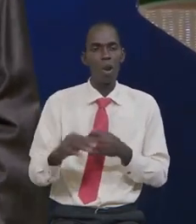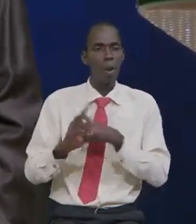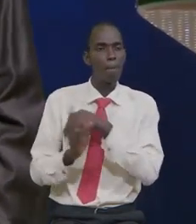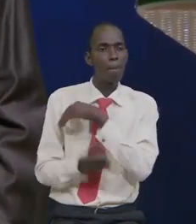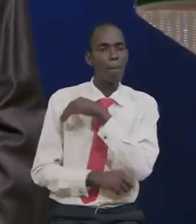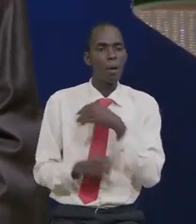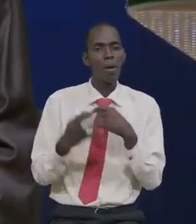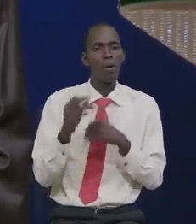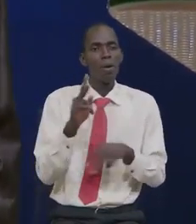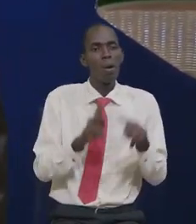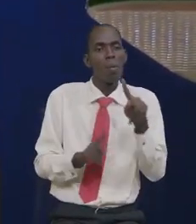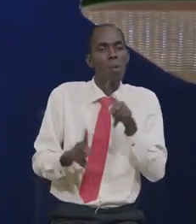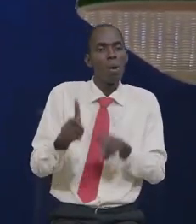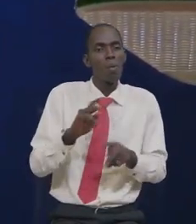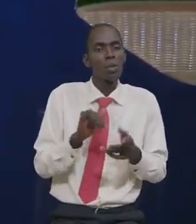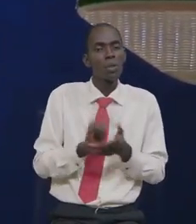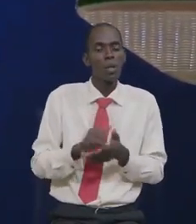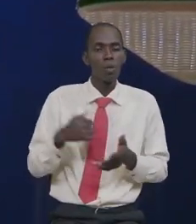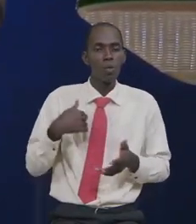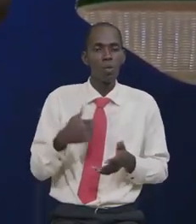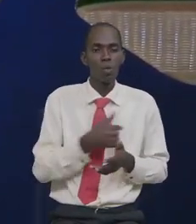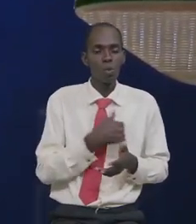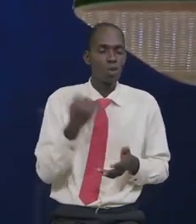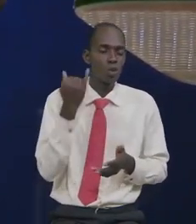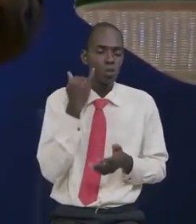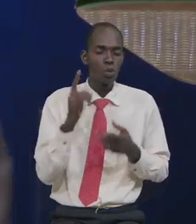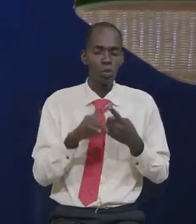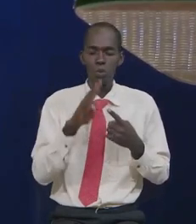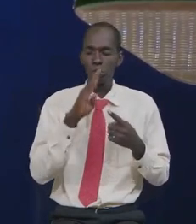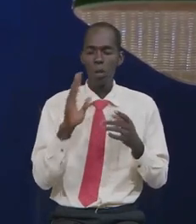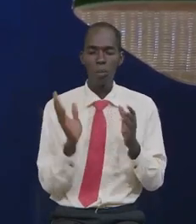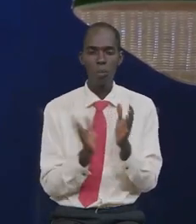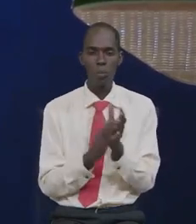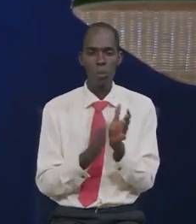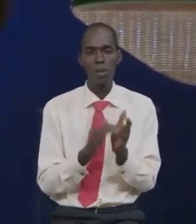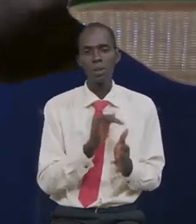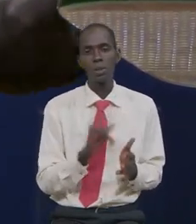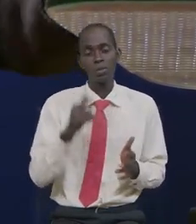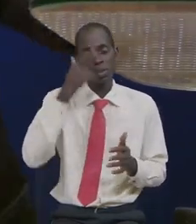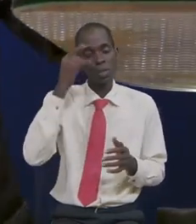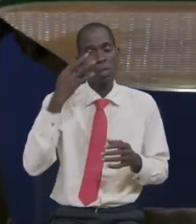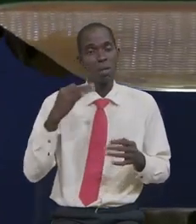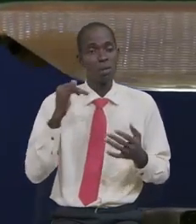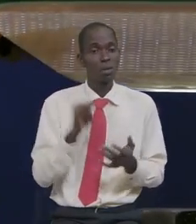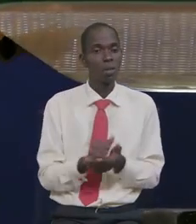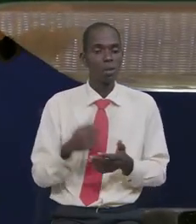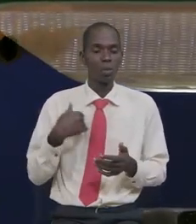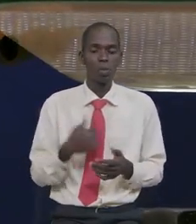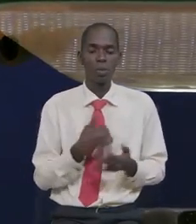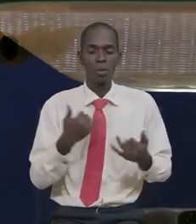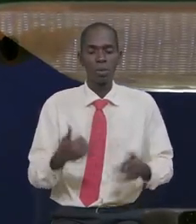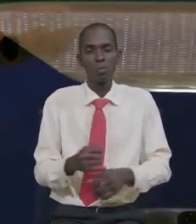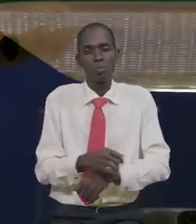the people we should be praising, because of that, hands down, and they will do not the work, will do